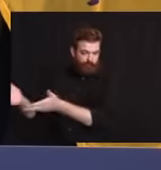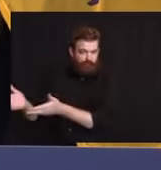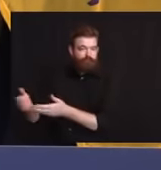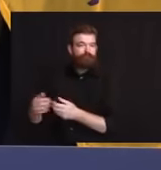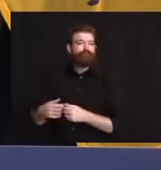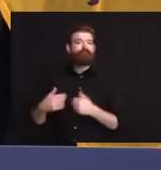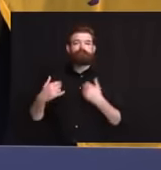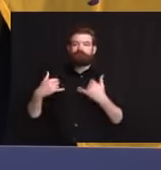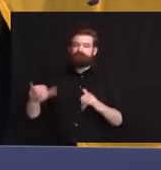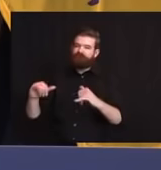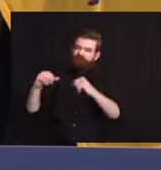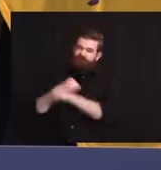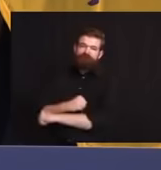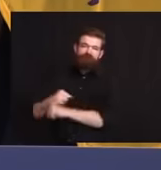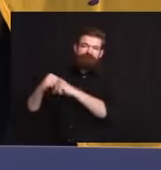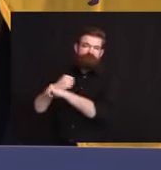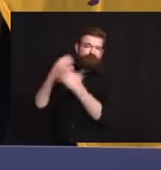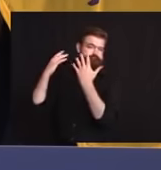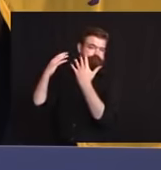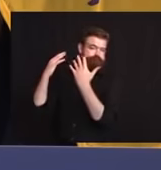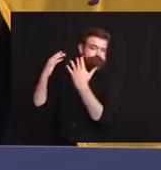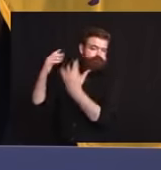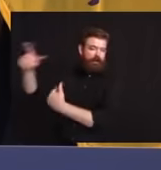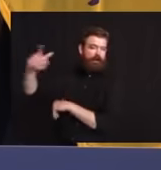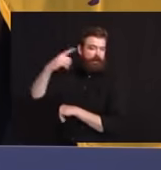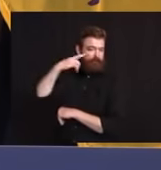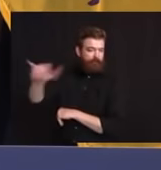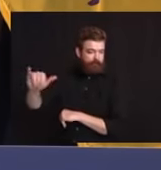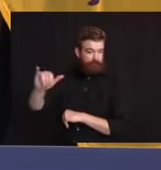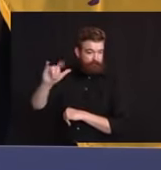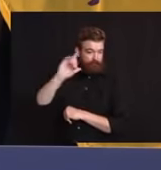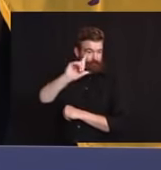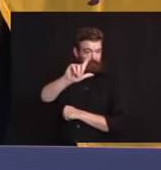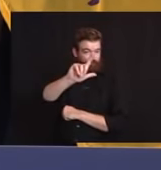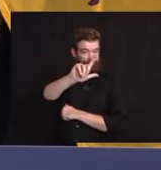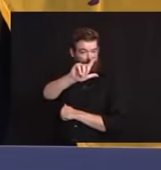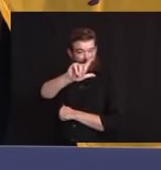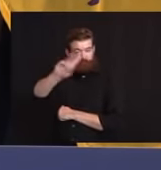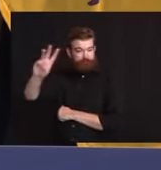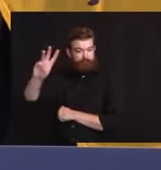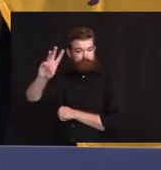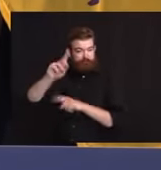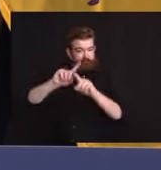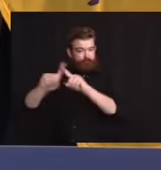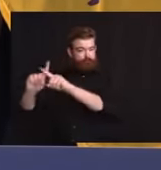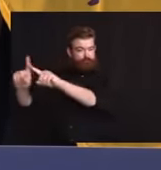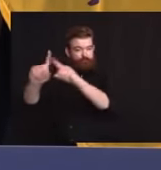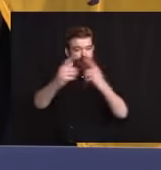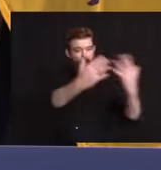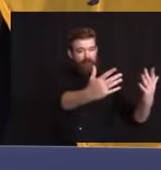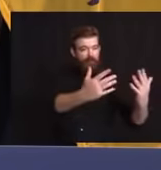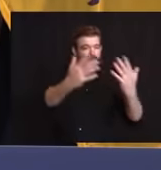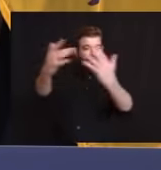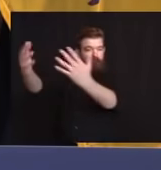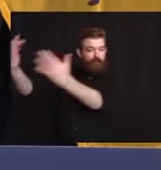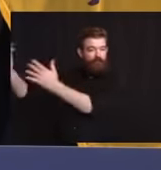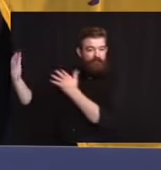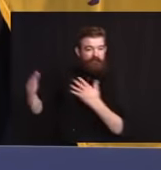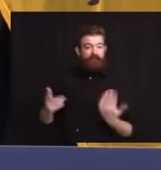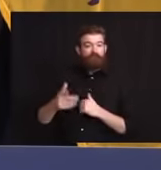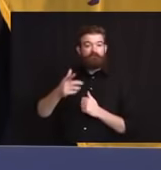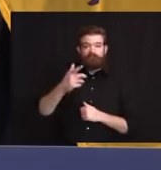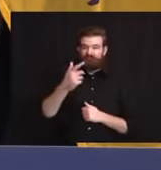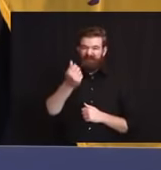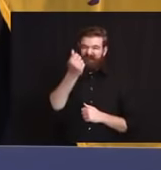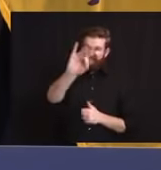battling what is, I believe, 26 different fires on the West Coast, 18,000 firefighters.